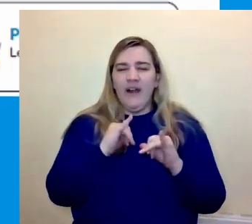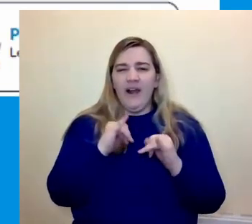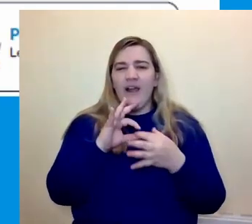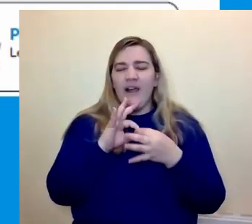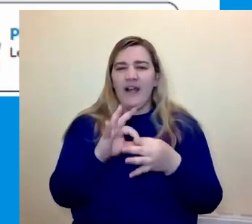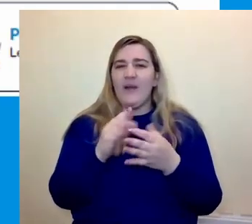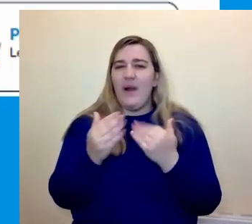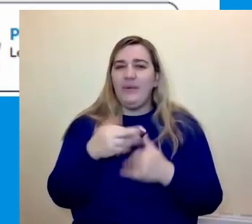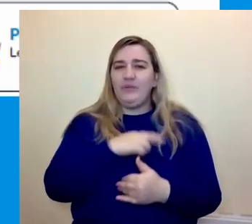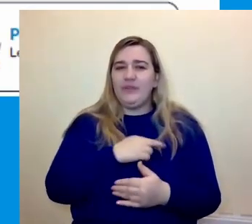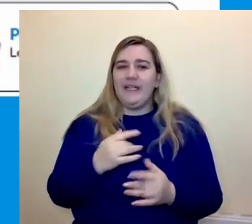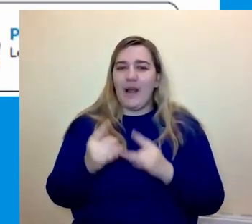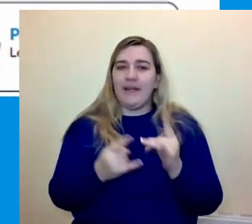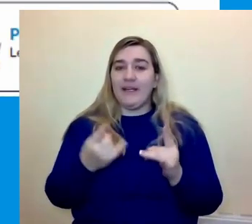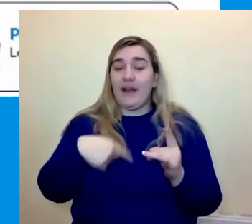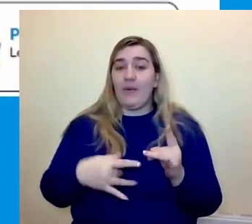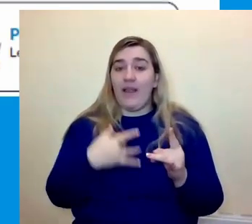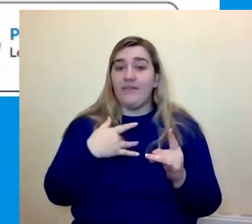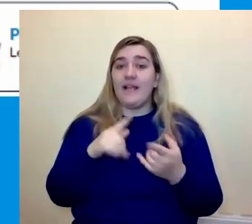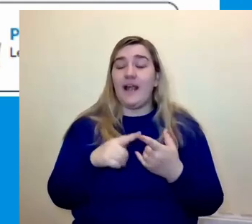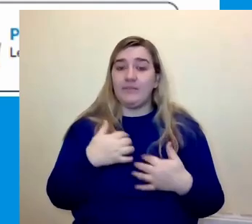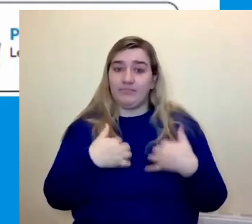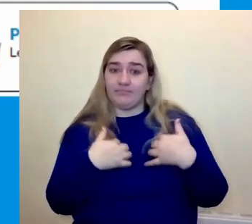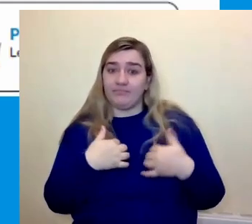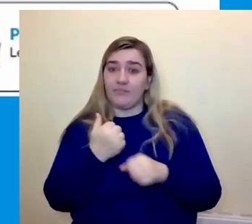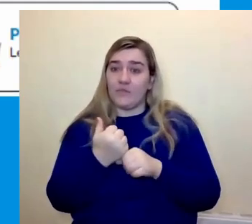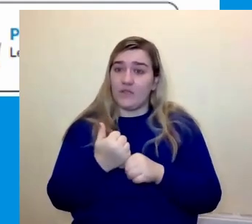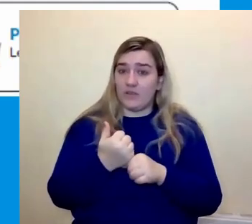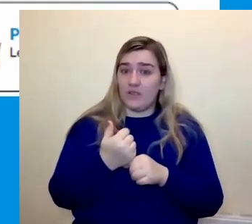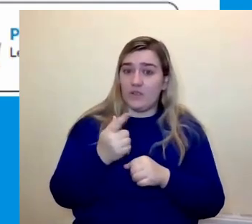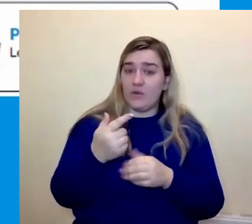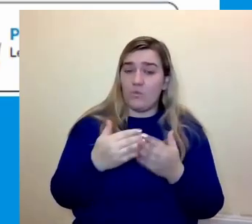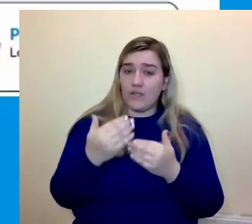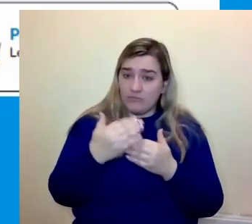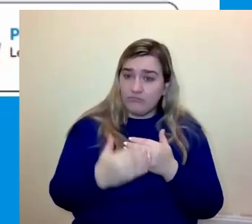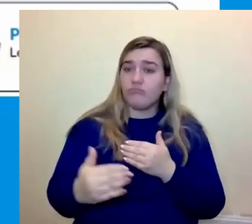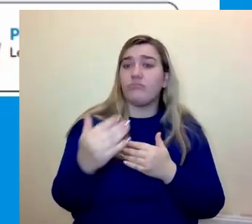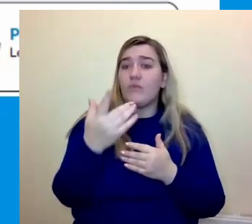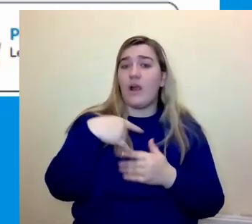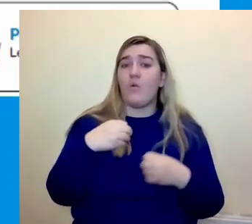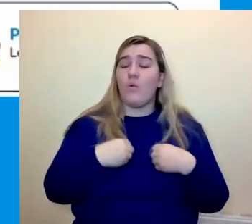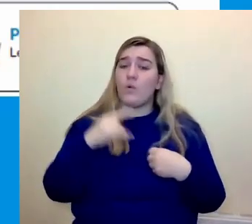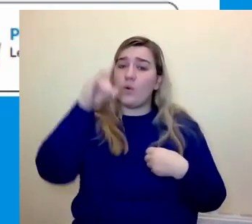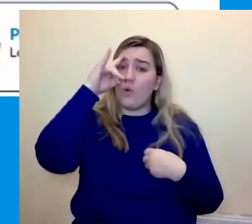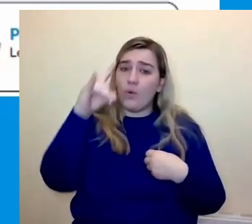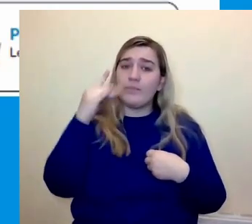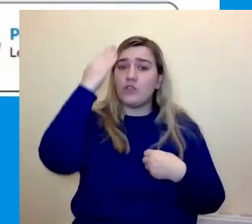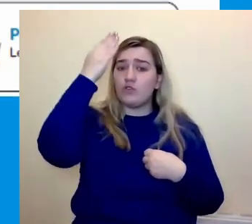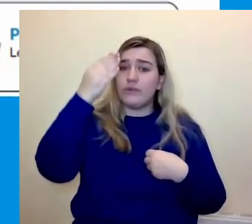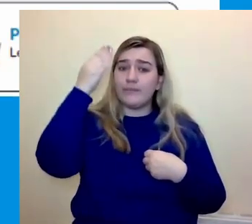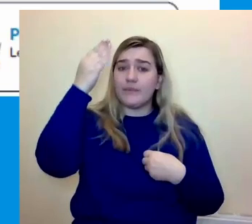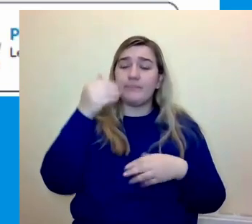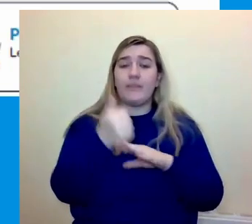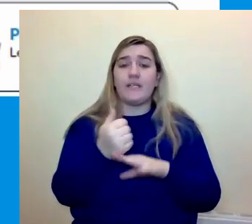our lives. And then also looking forward into our lives with our own hopes and dreams, really based on our